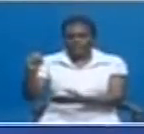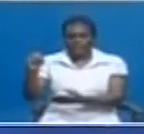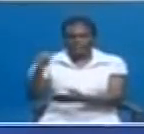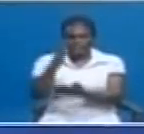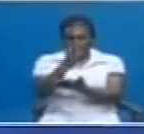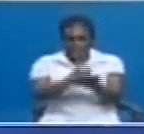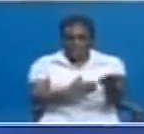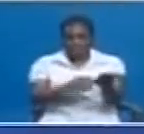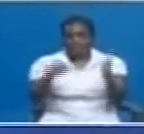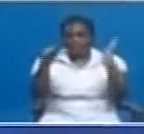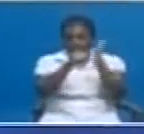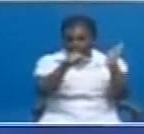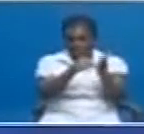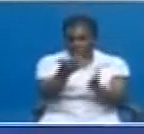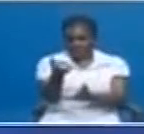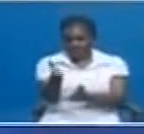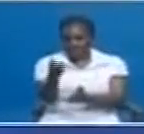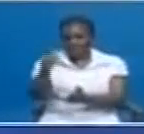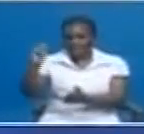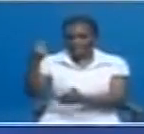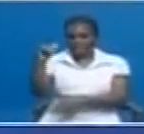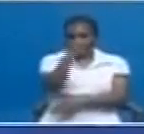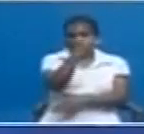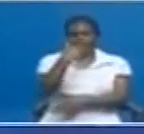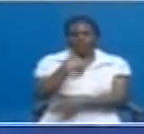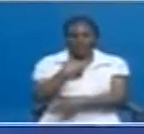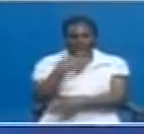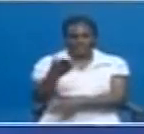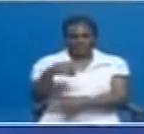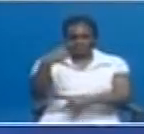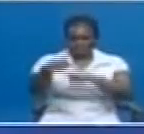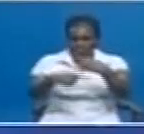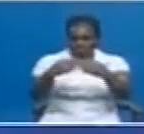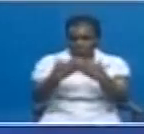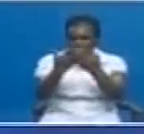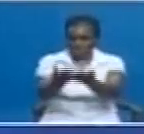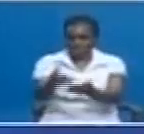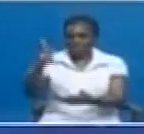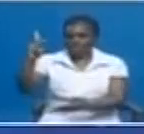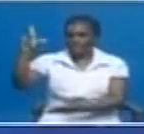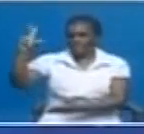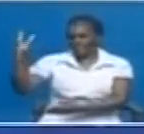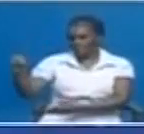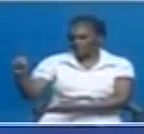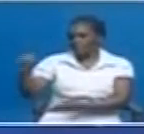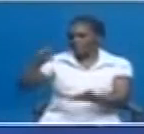and some of the problems that the KQ is facing has been onboarded to them by KLM. So there